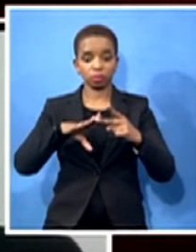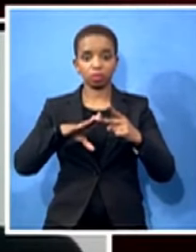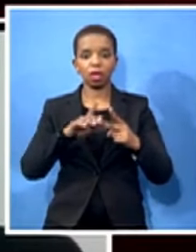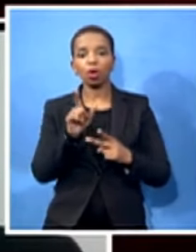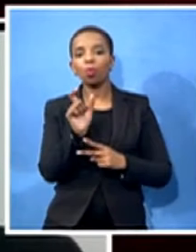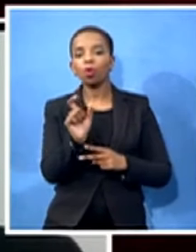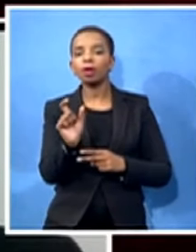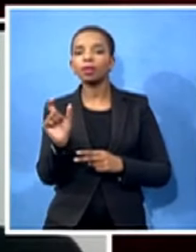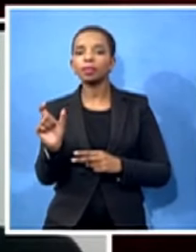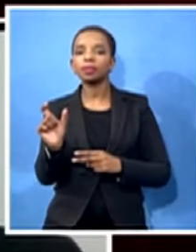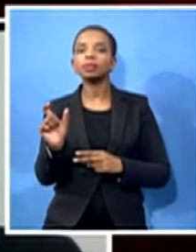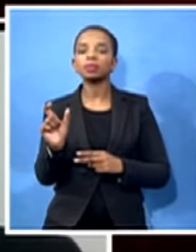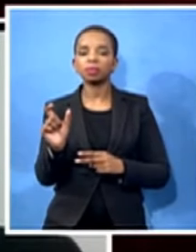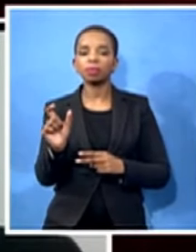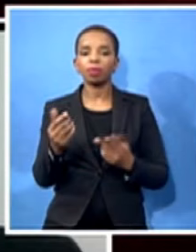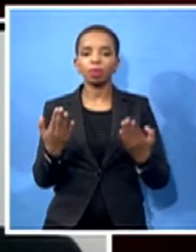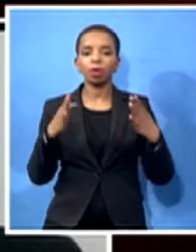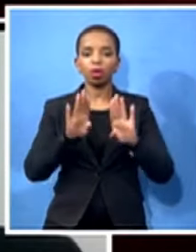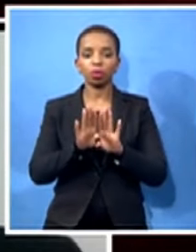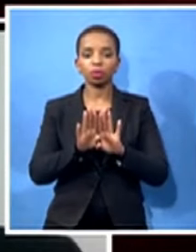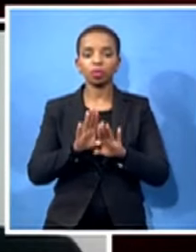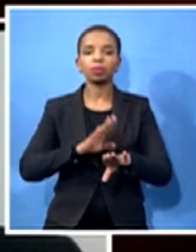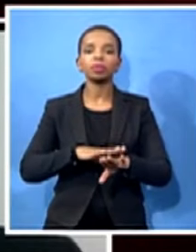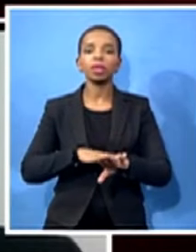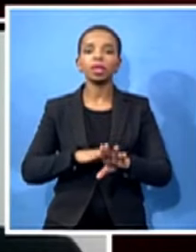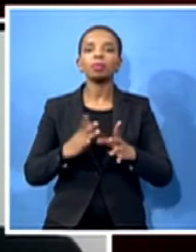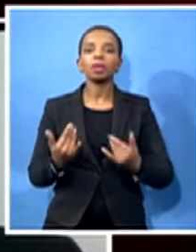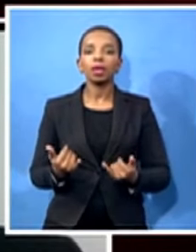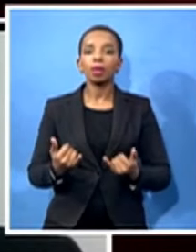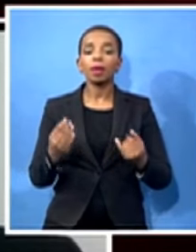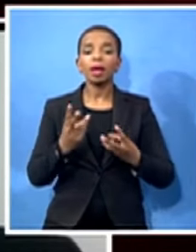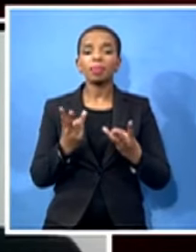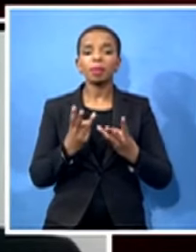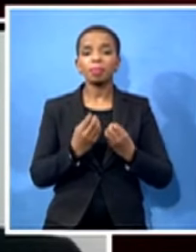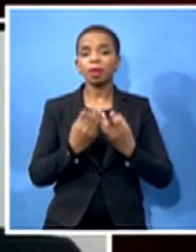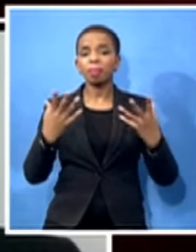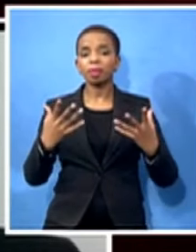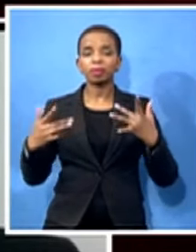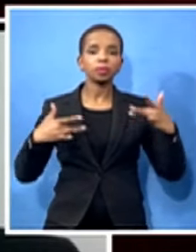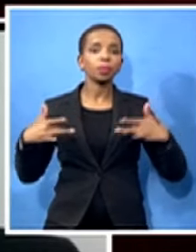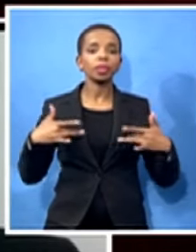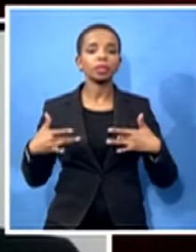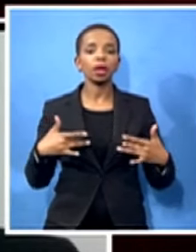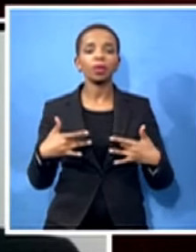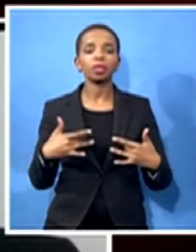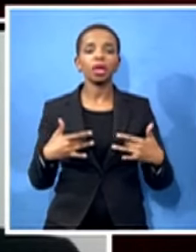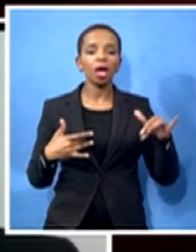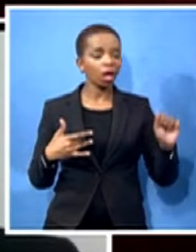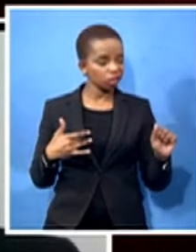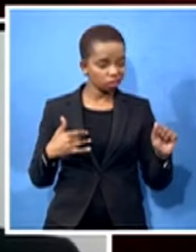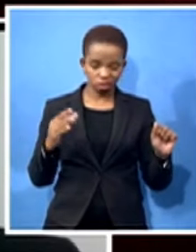people baffled and wondering, you know, what is A from B? Doctor, let's start with you.